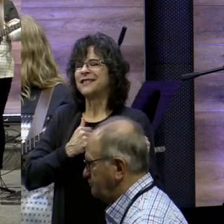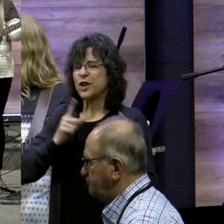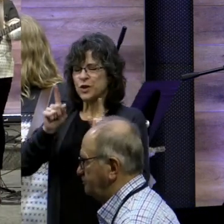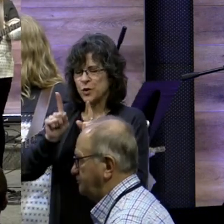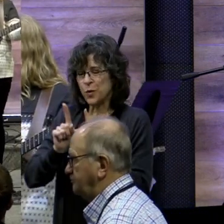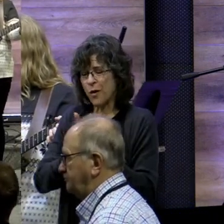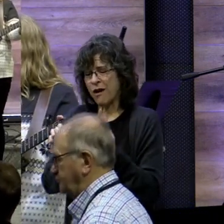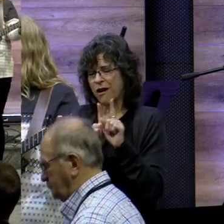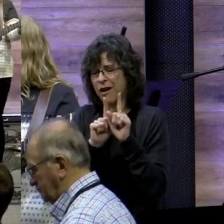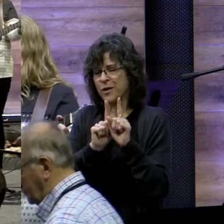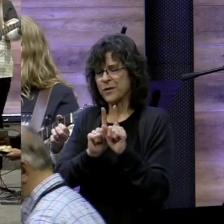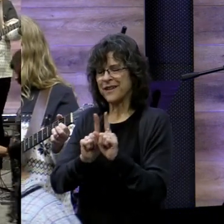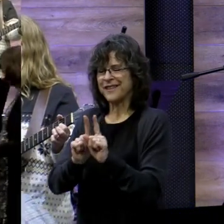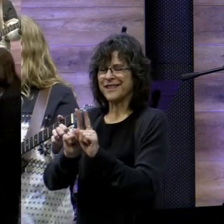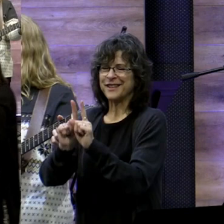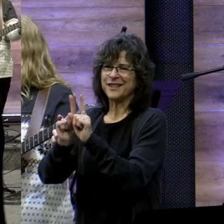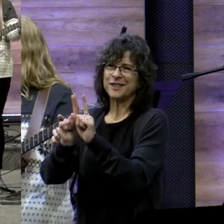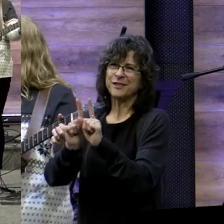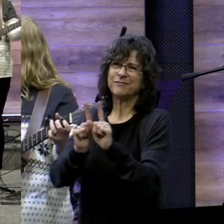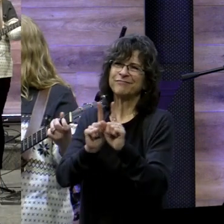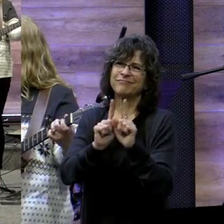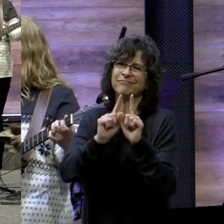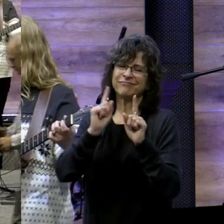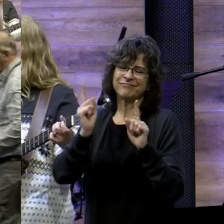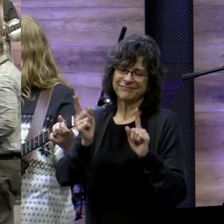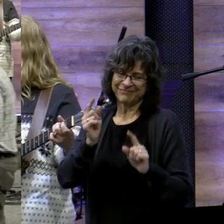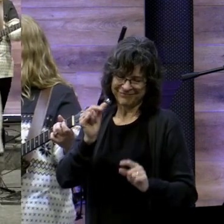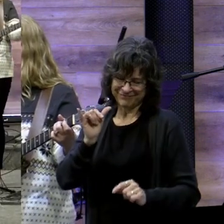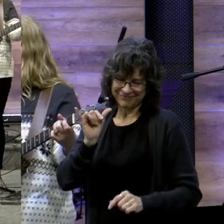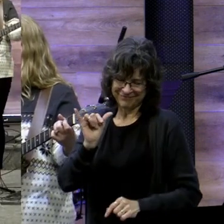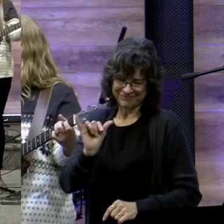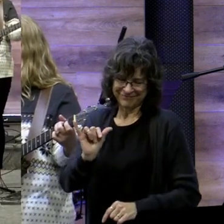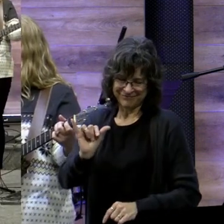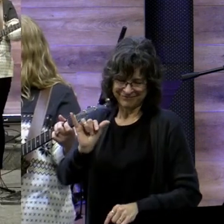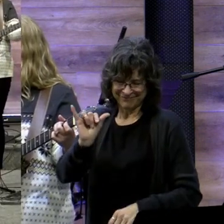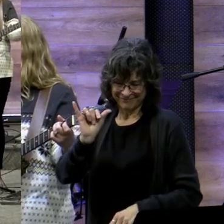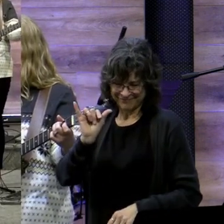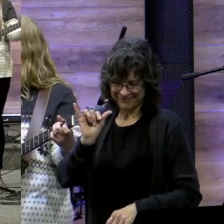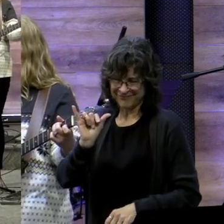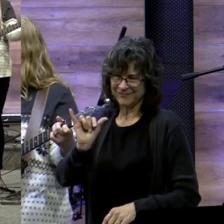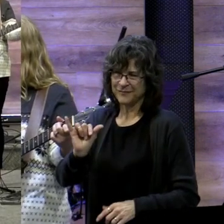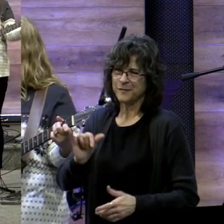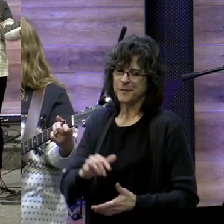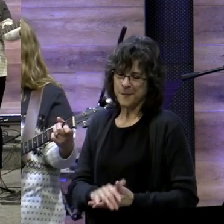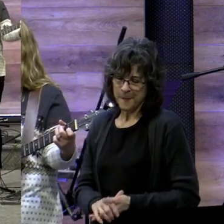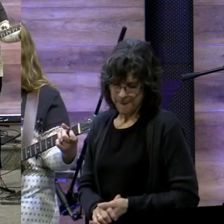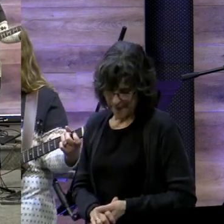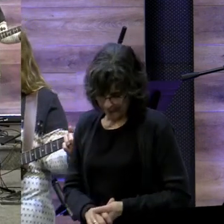For all eternity.